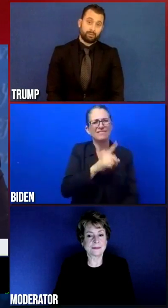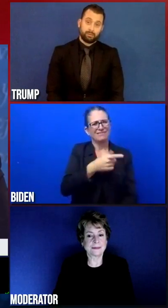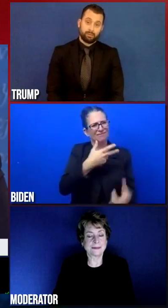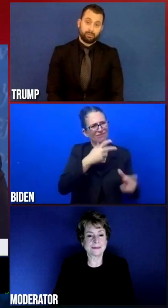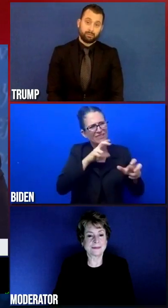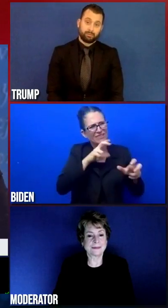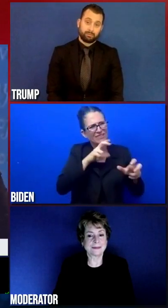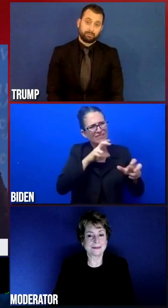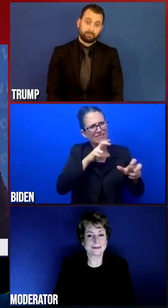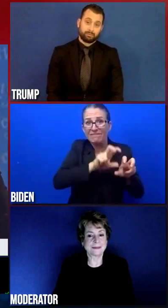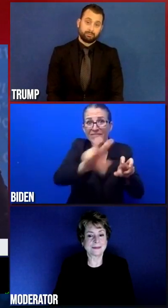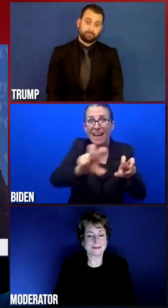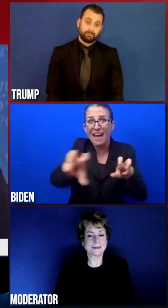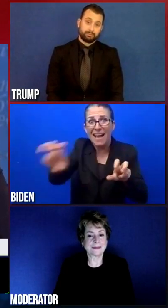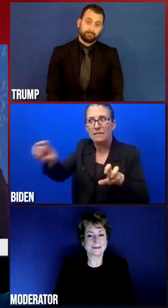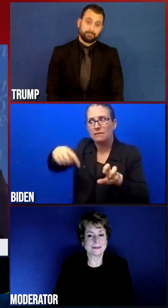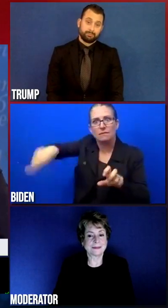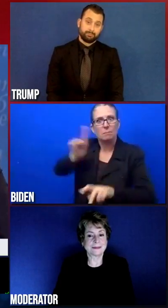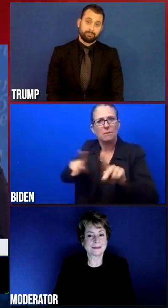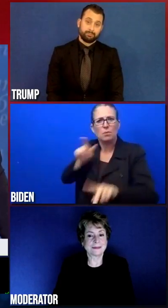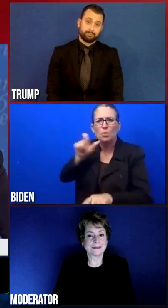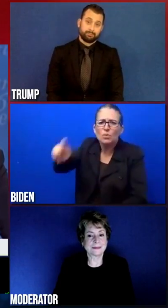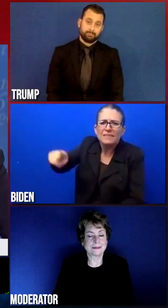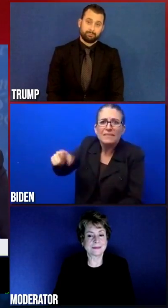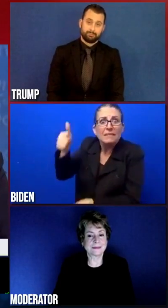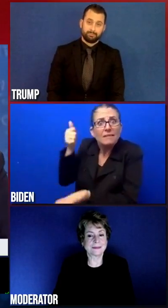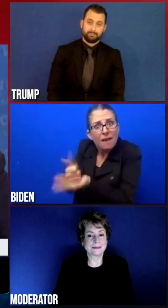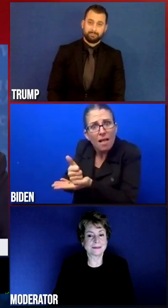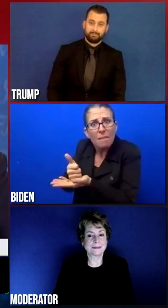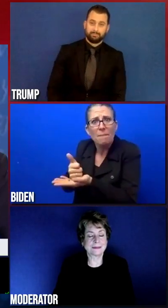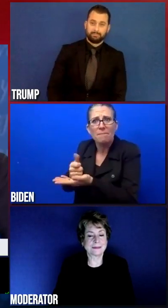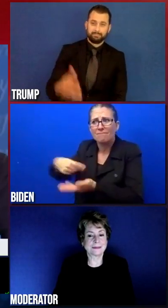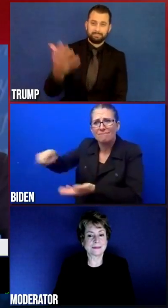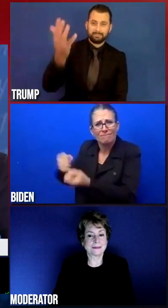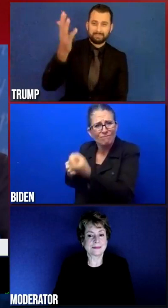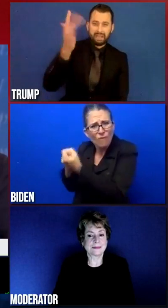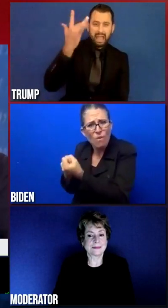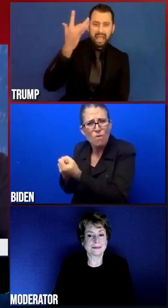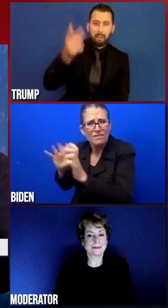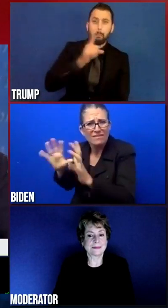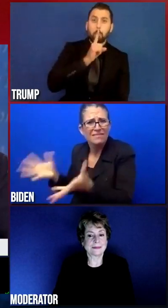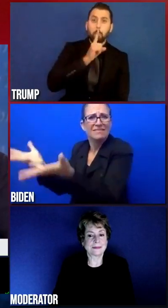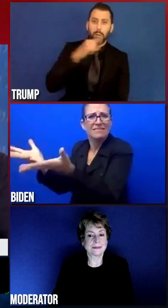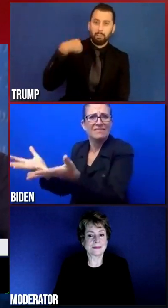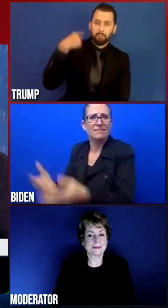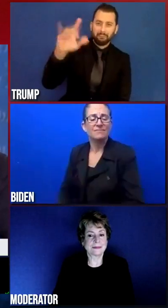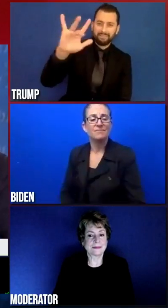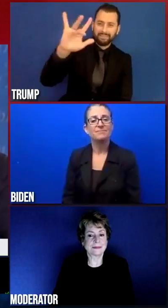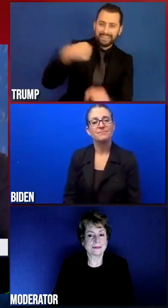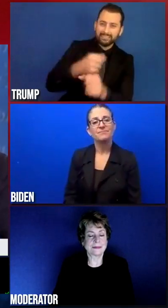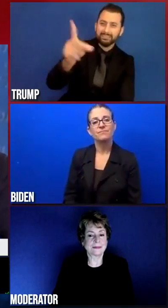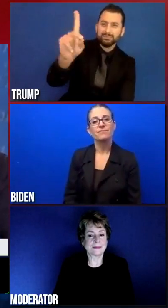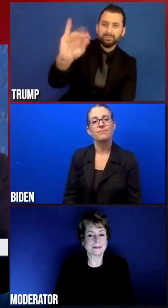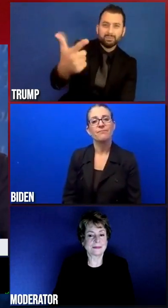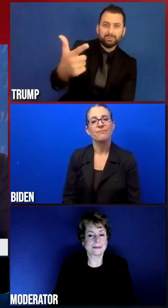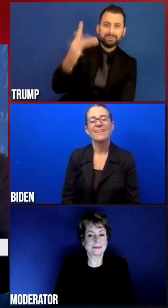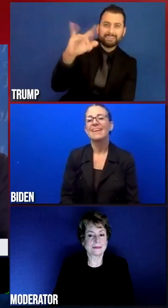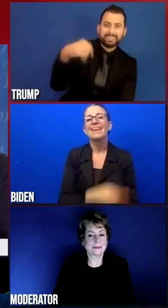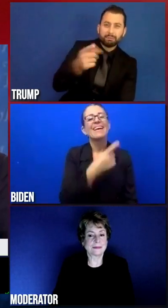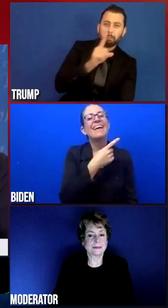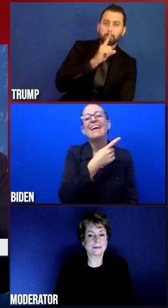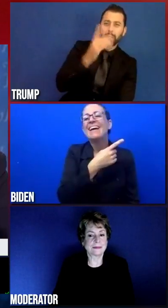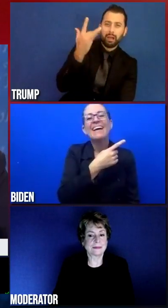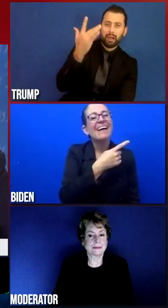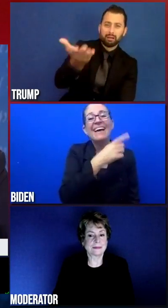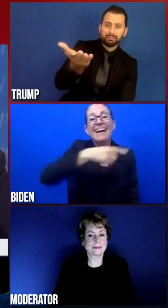need help. But why didn't you do it over the last 25 years? Because you weren't president. Because you weren't president screwing things up. You were a